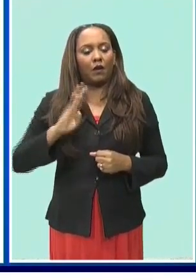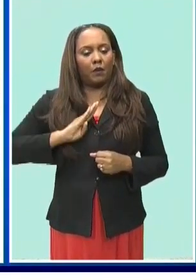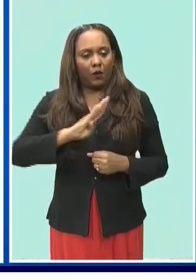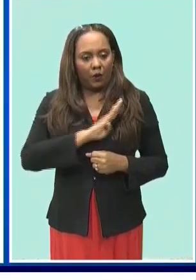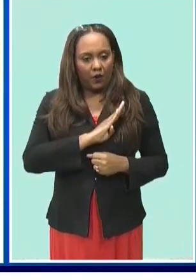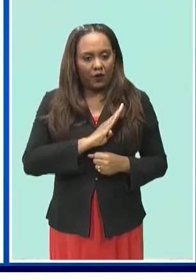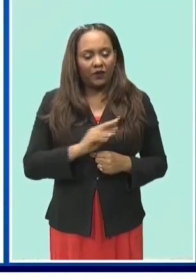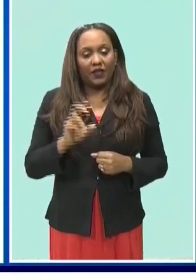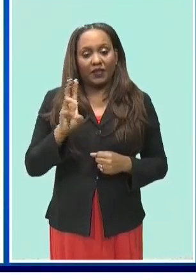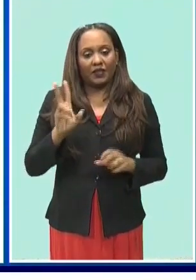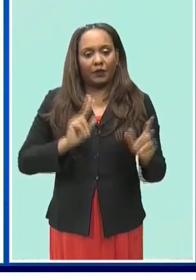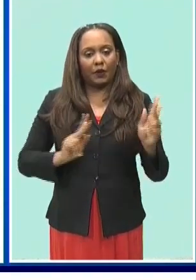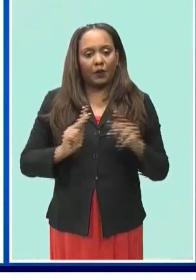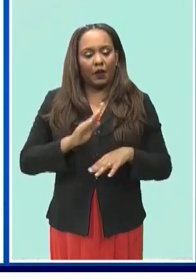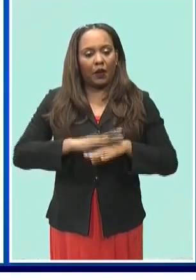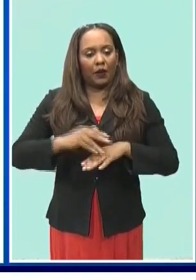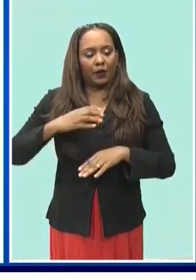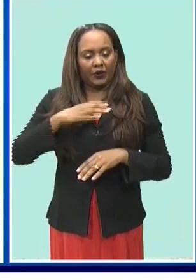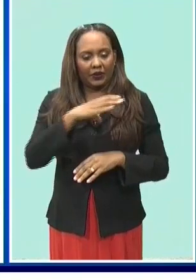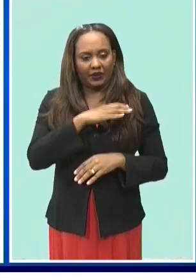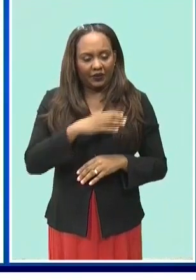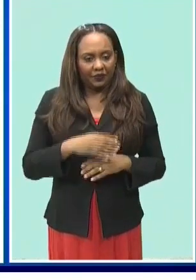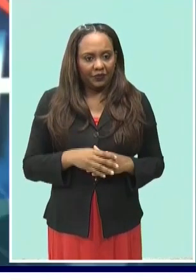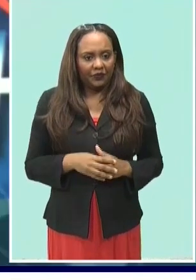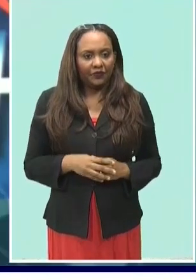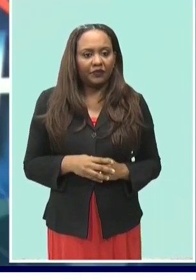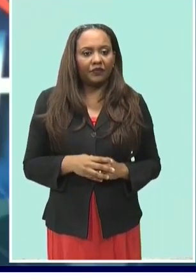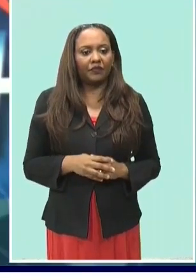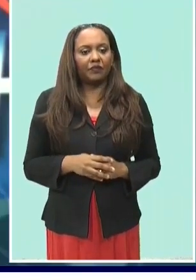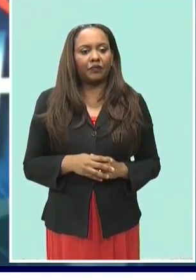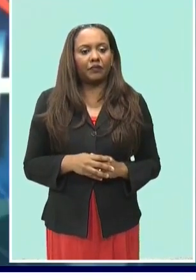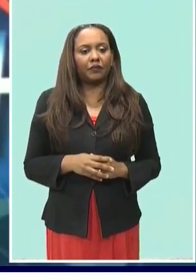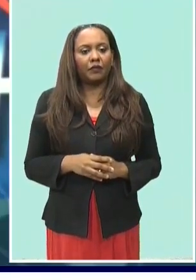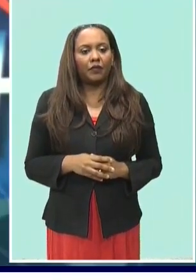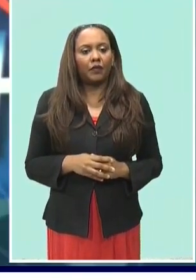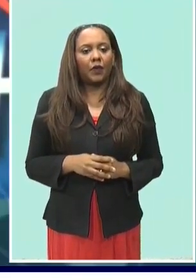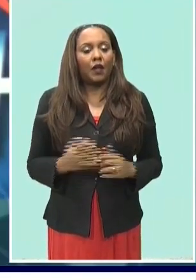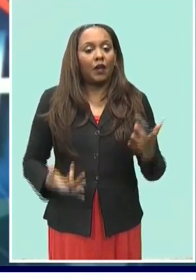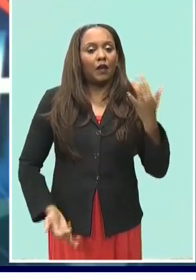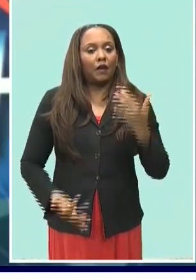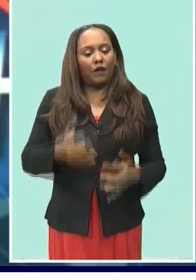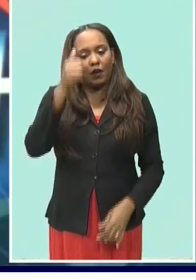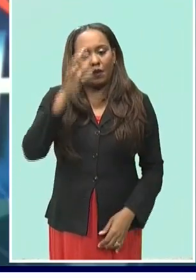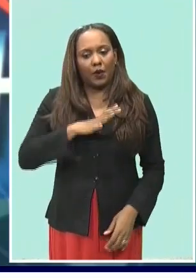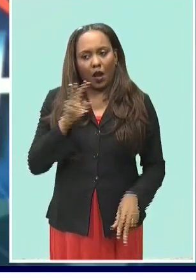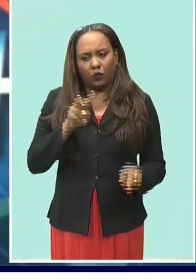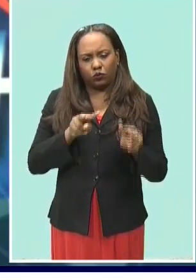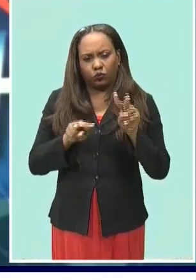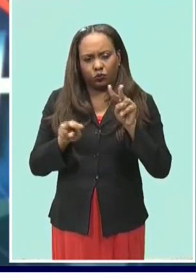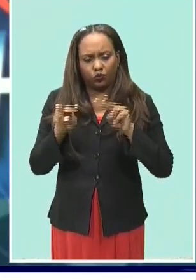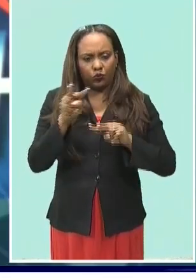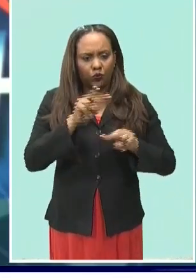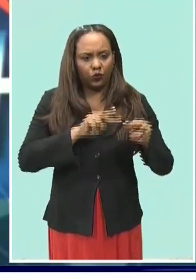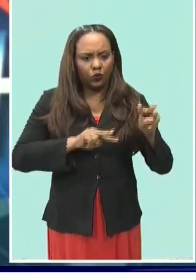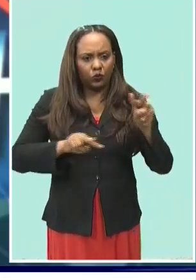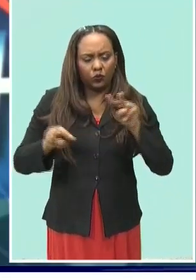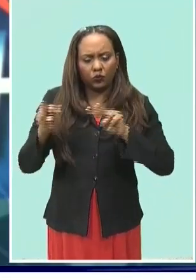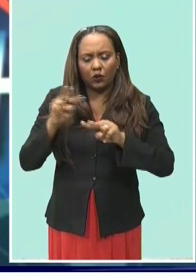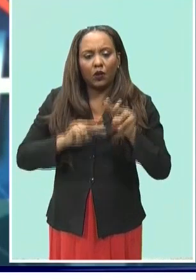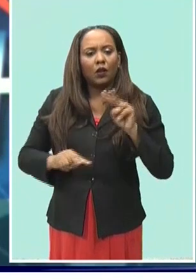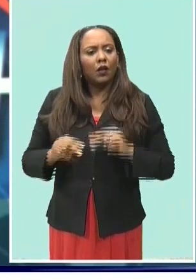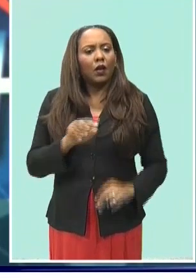trustees. Rianne Phillips, CBC News. Fire officials are keeping a watchful eye on the Bees Recycling